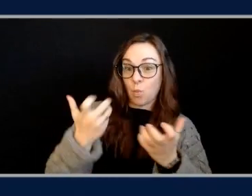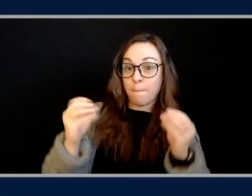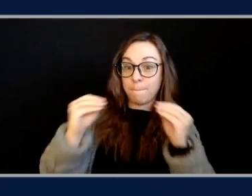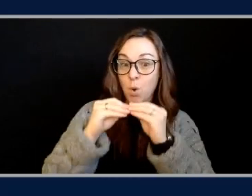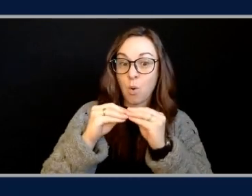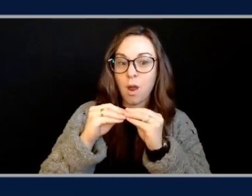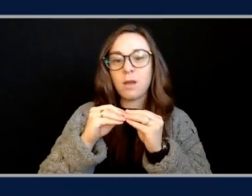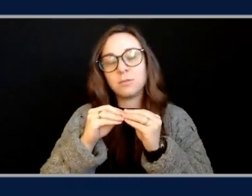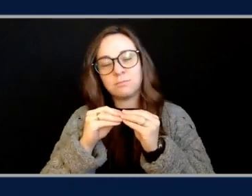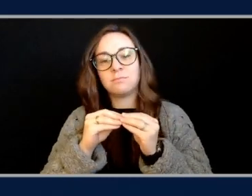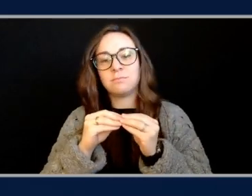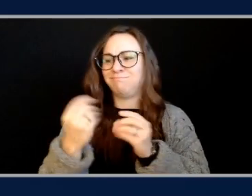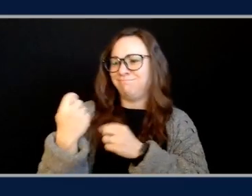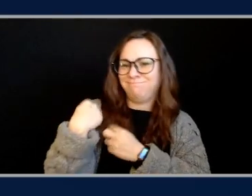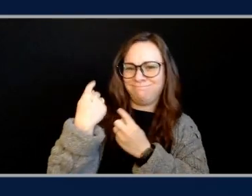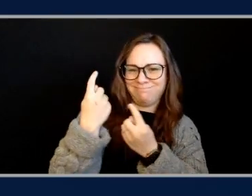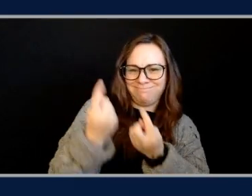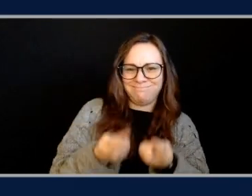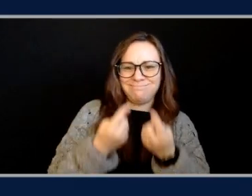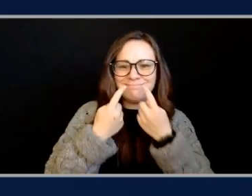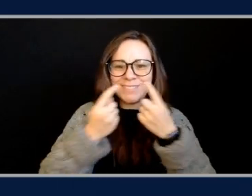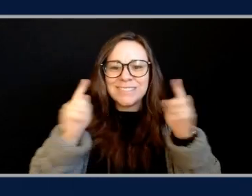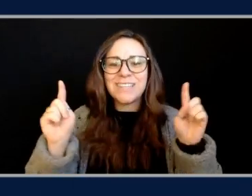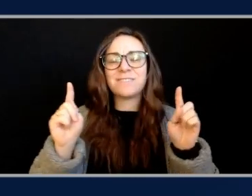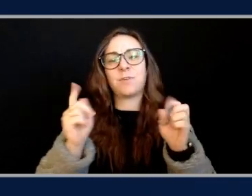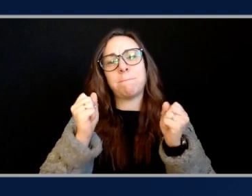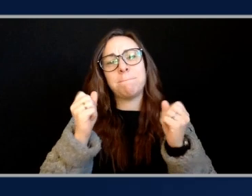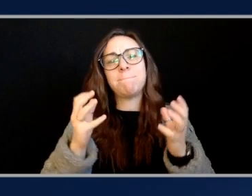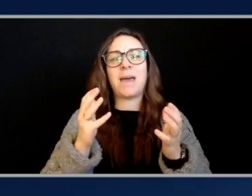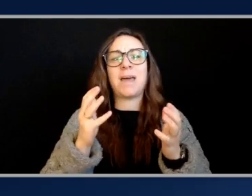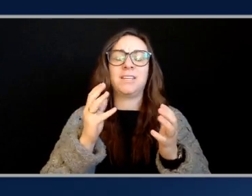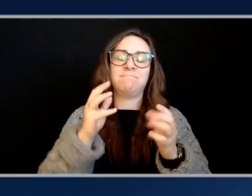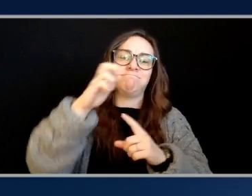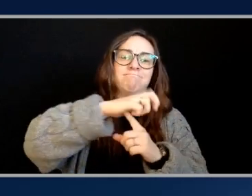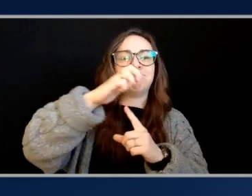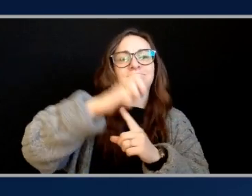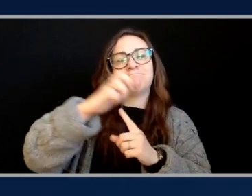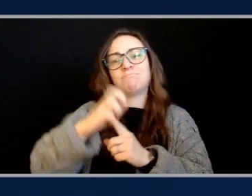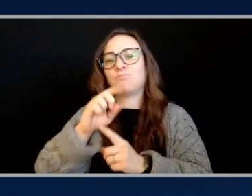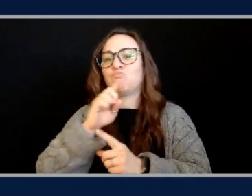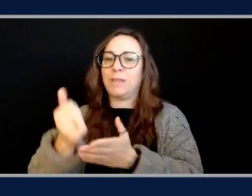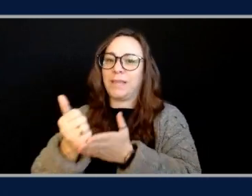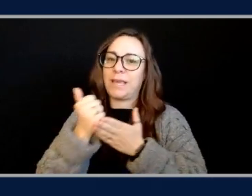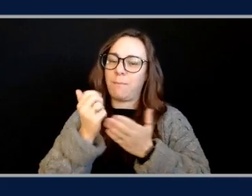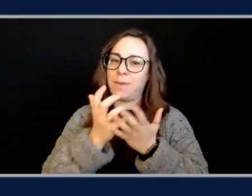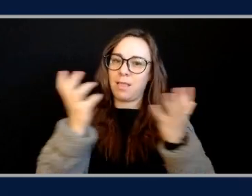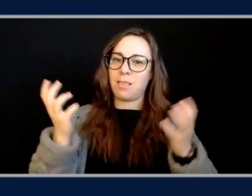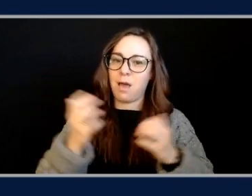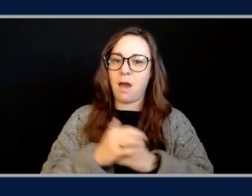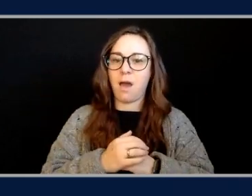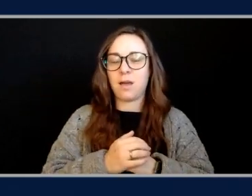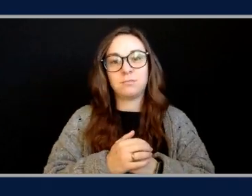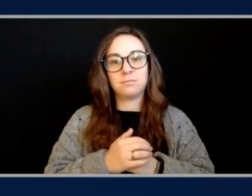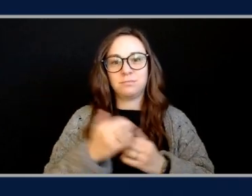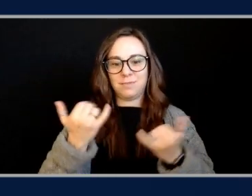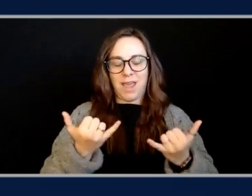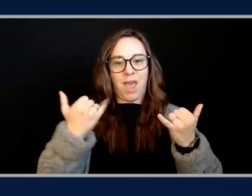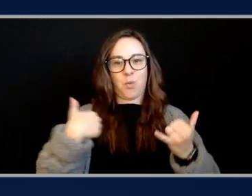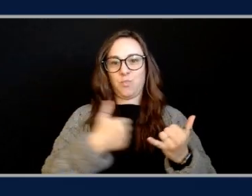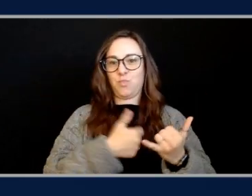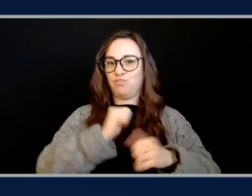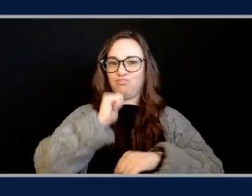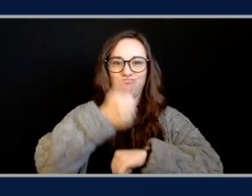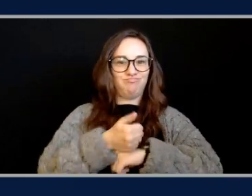already being successful. There's a lot of awesome things in here that are helping. And I think that's just a great position for us to be in, because it just means, let's